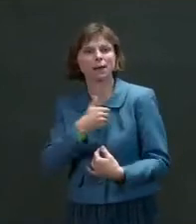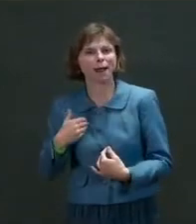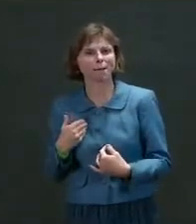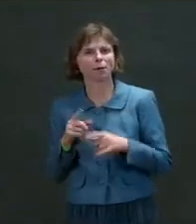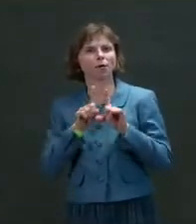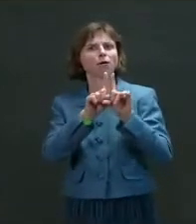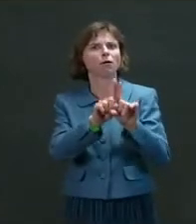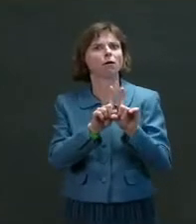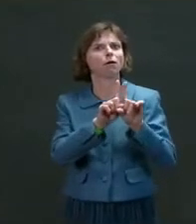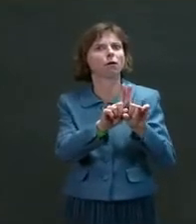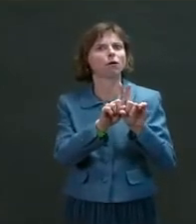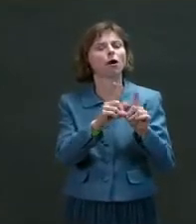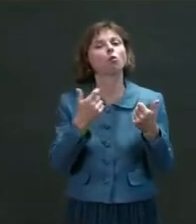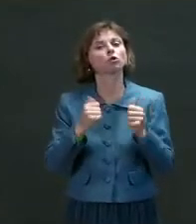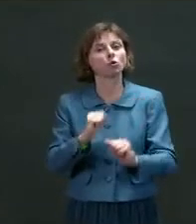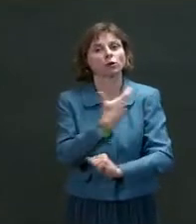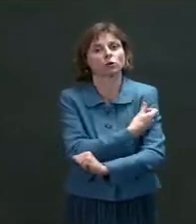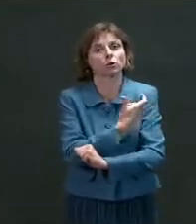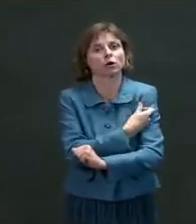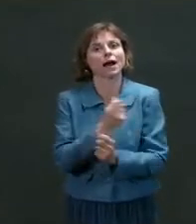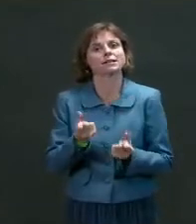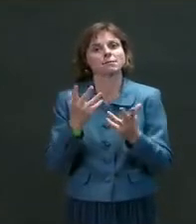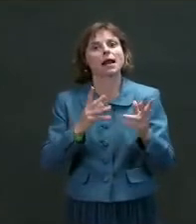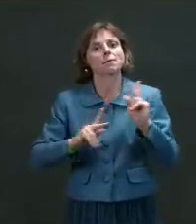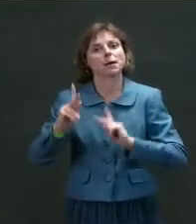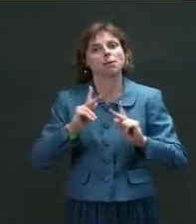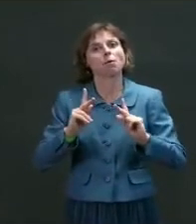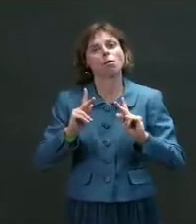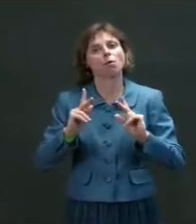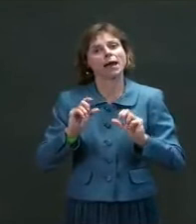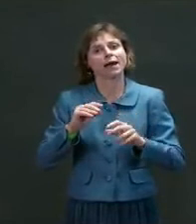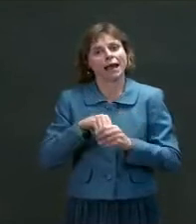trying to get as many vaccines into the arms of Arizonans. So we